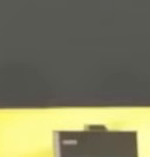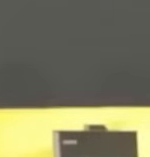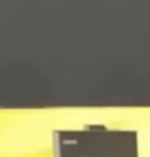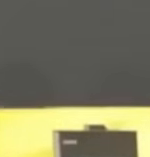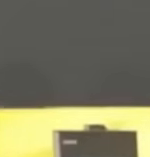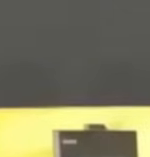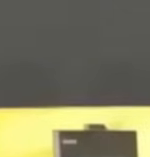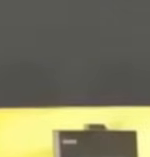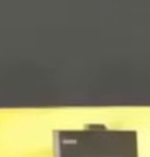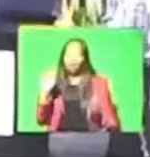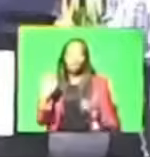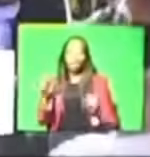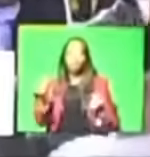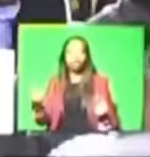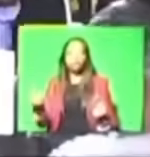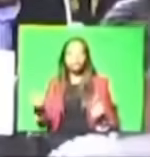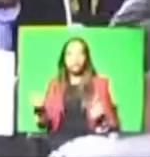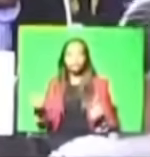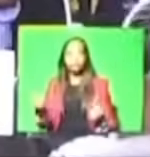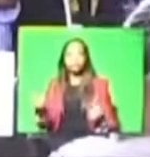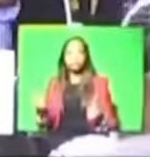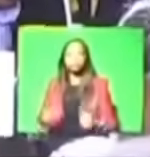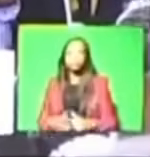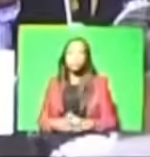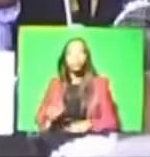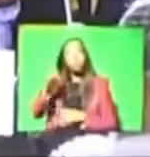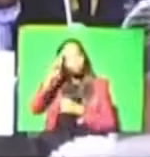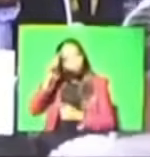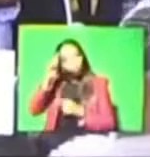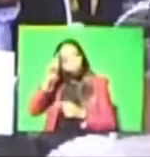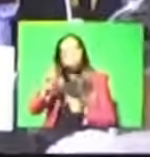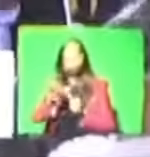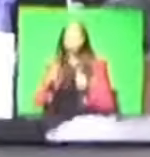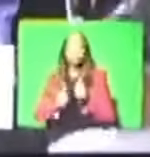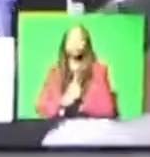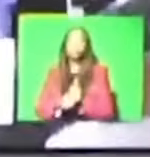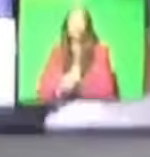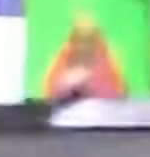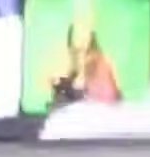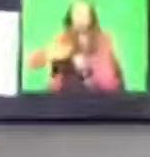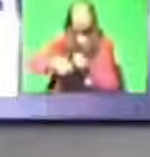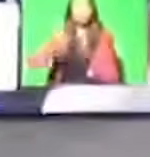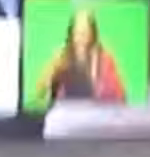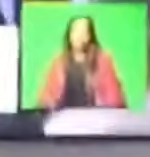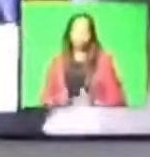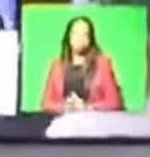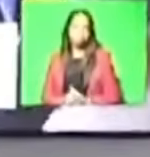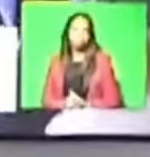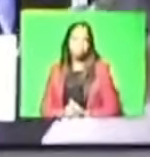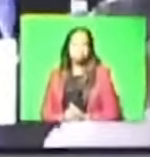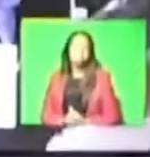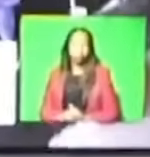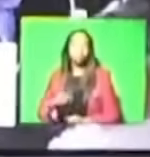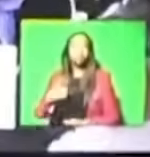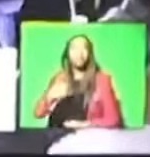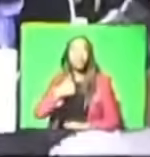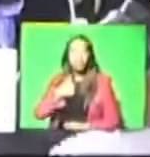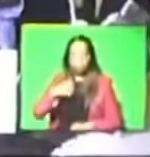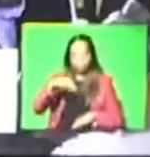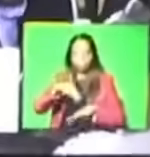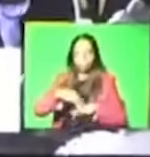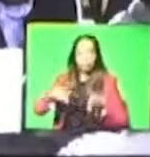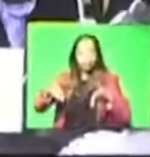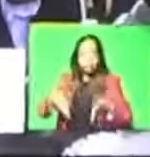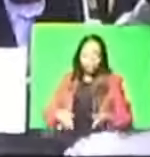Honorable Deputy Speaker, I'm standing on a point of